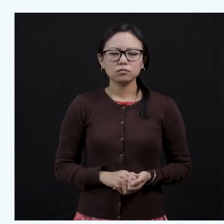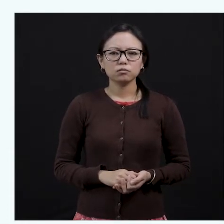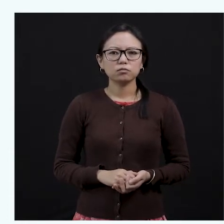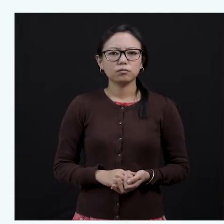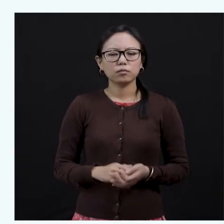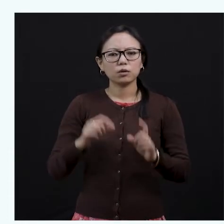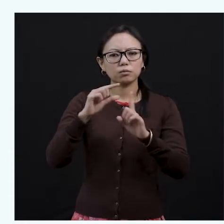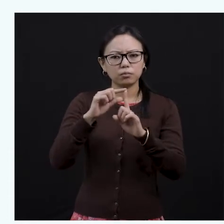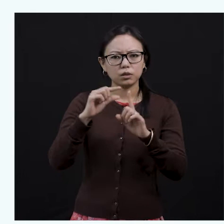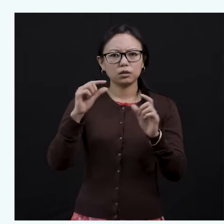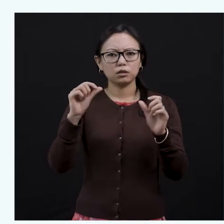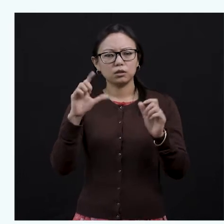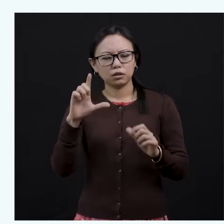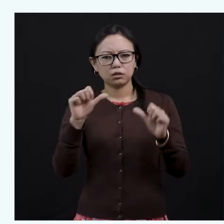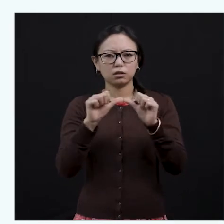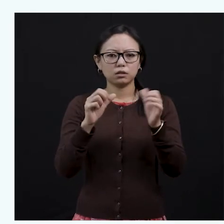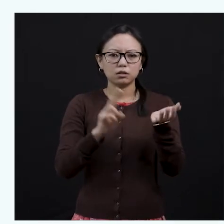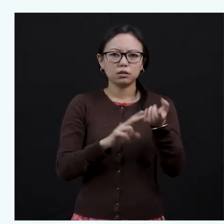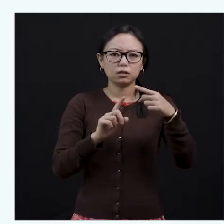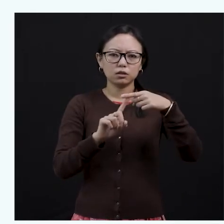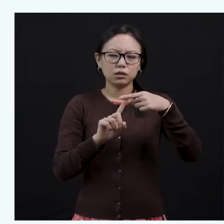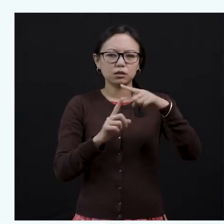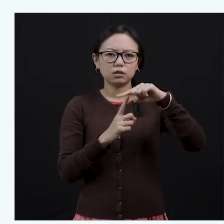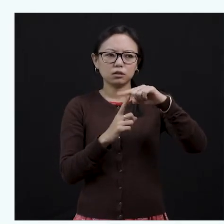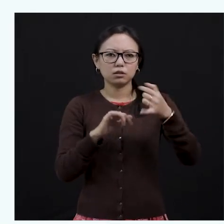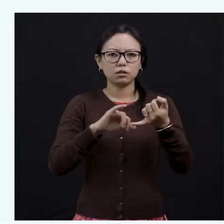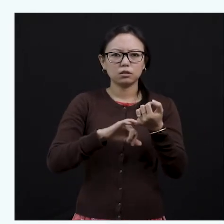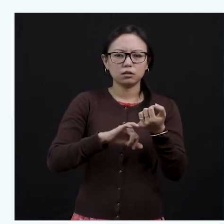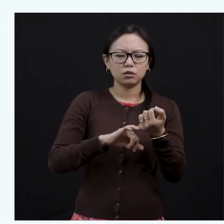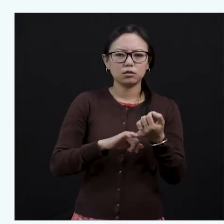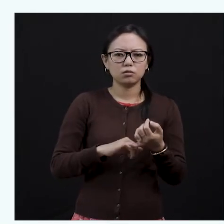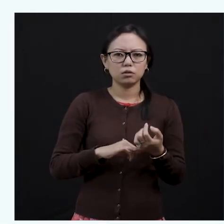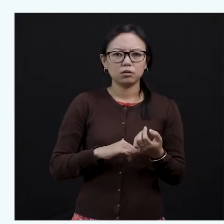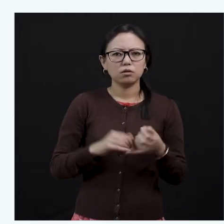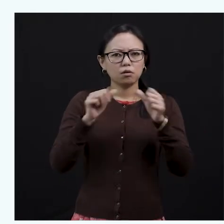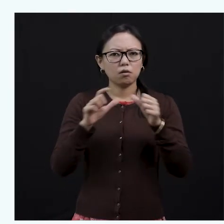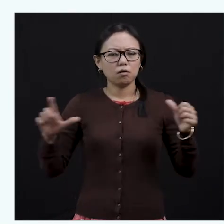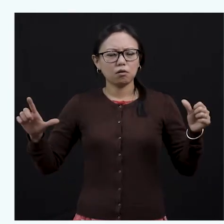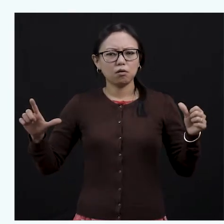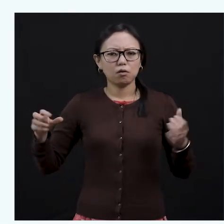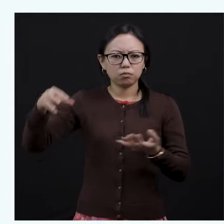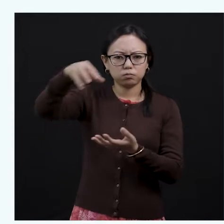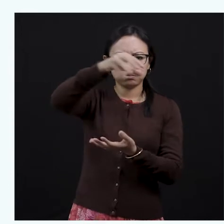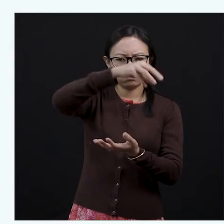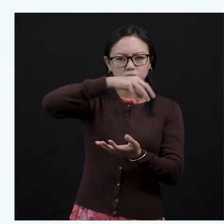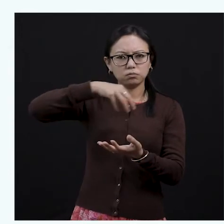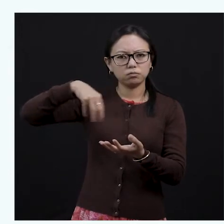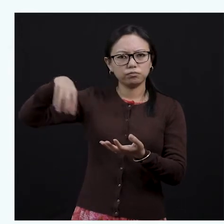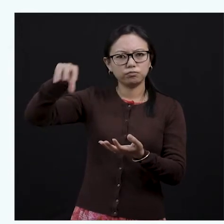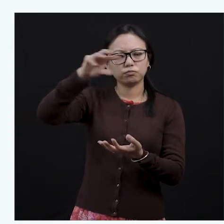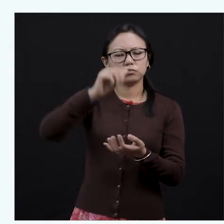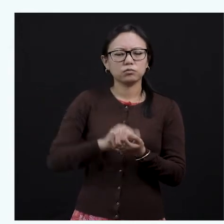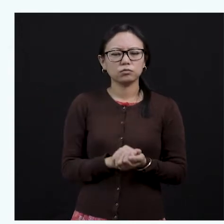they revolve around the sun, and then they revolve in a fixed path.